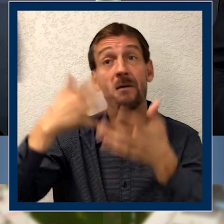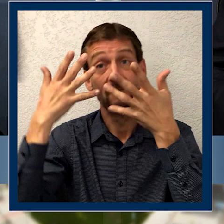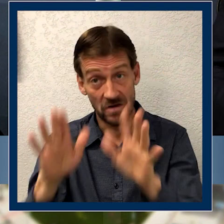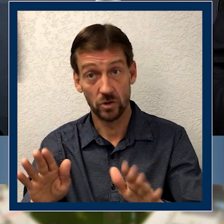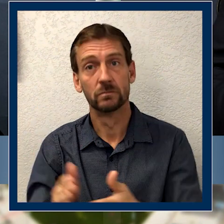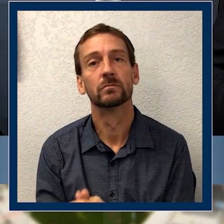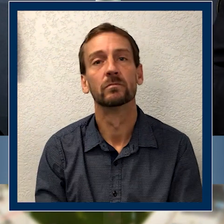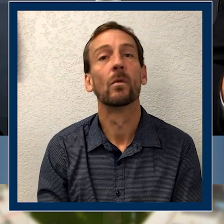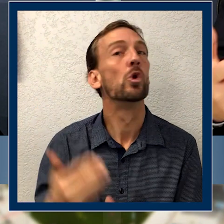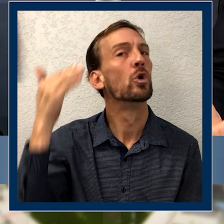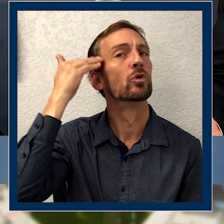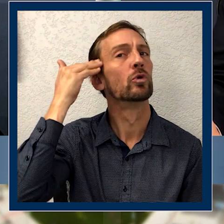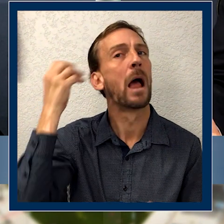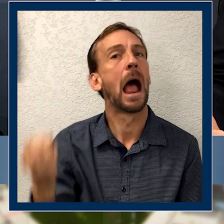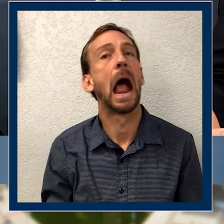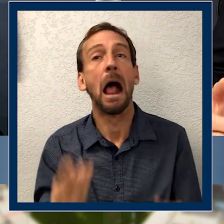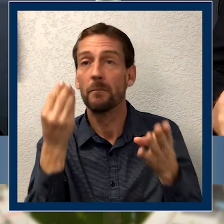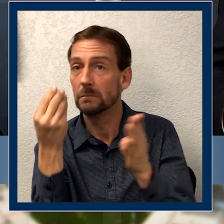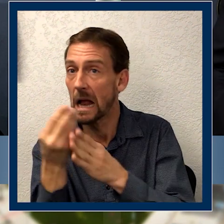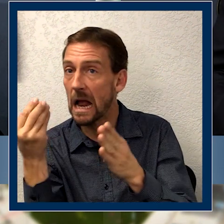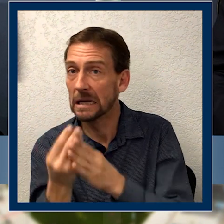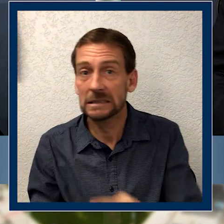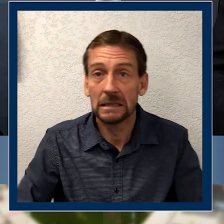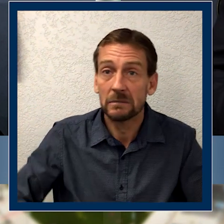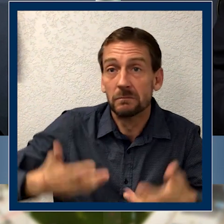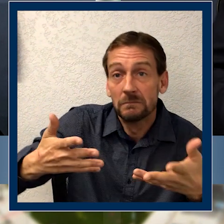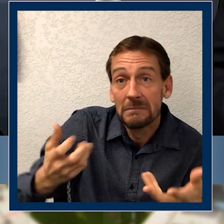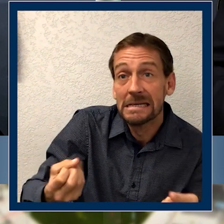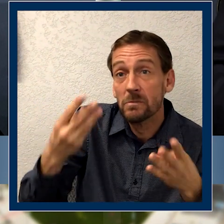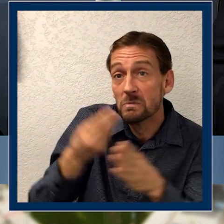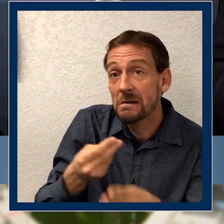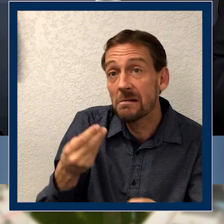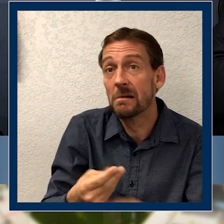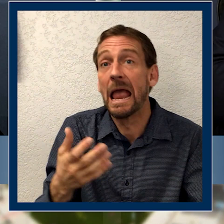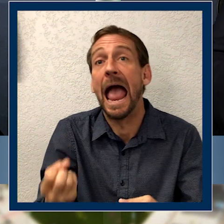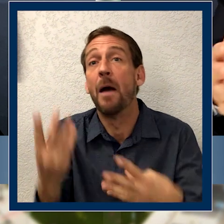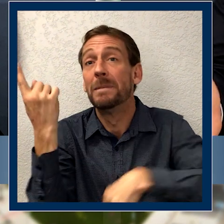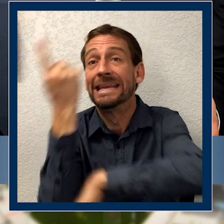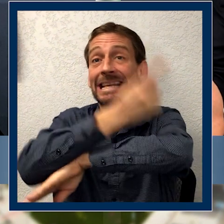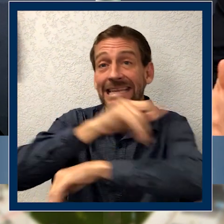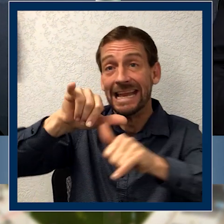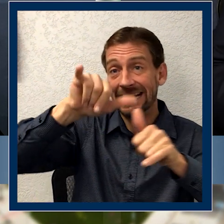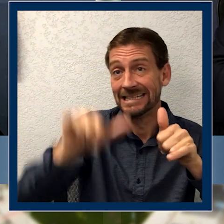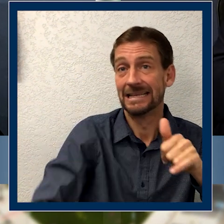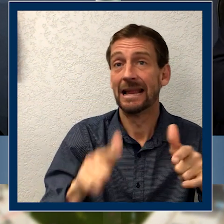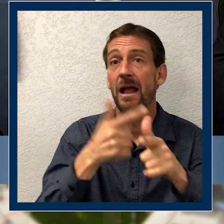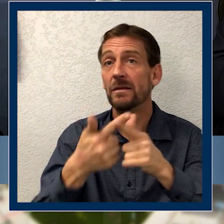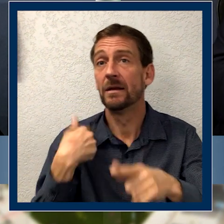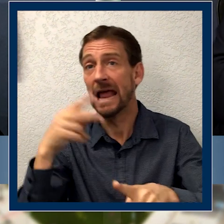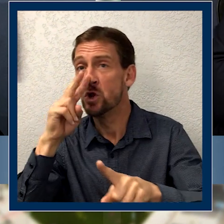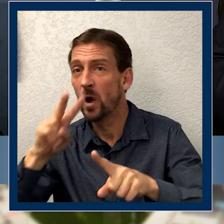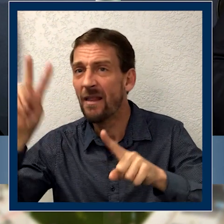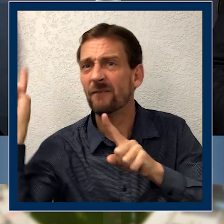knew, what was our revenue, what was our expenses, what was the average length of stay. And then I looked at it at a future time